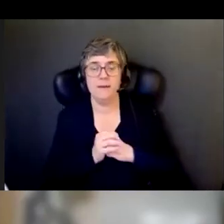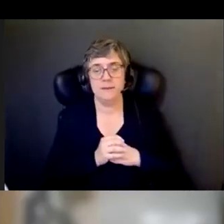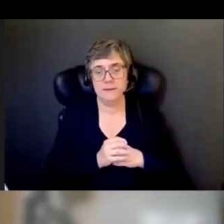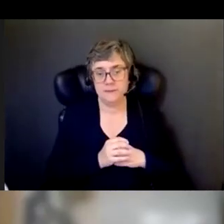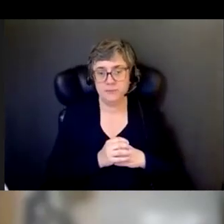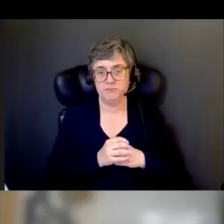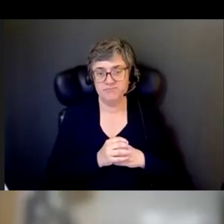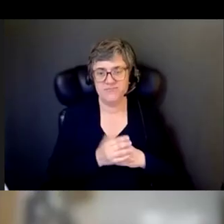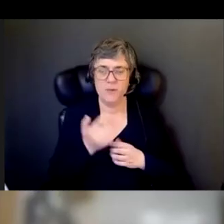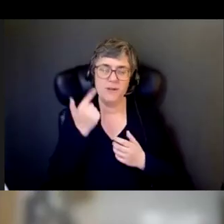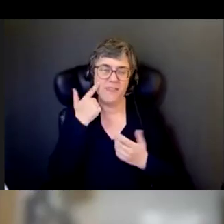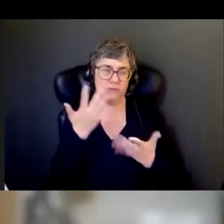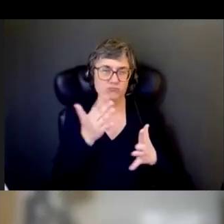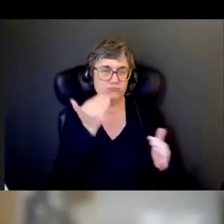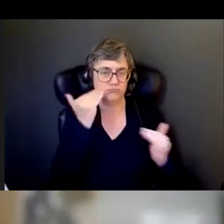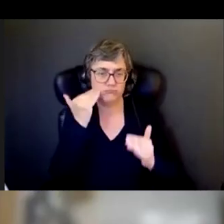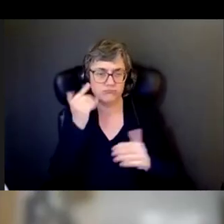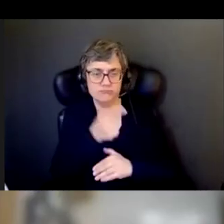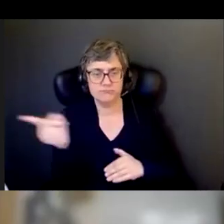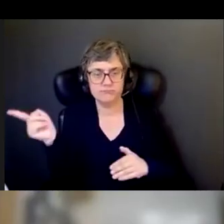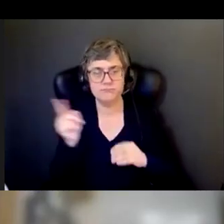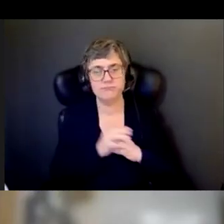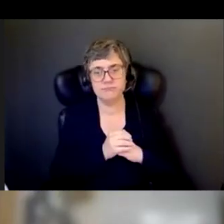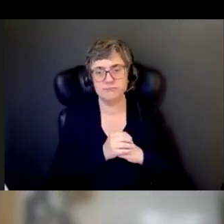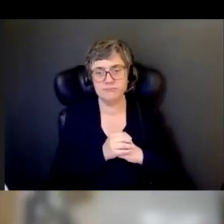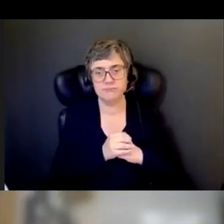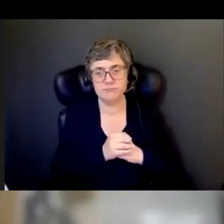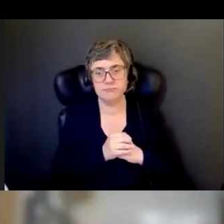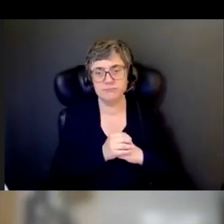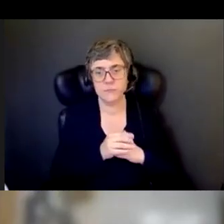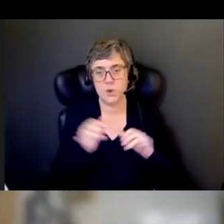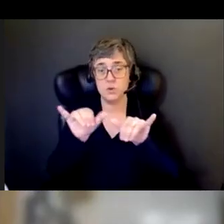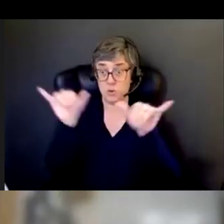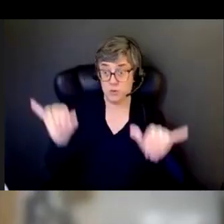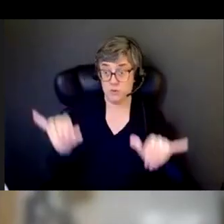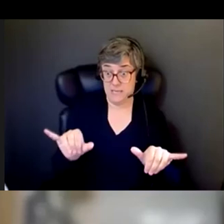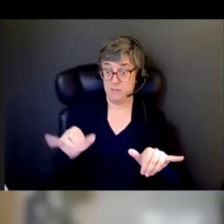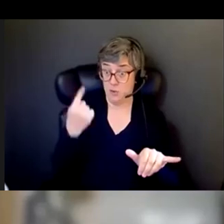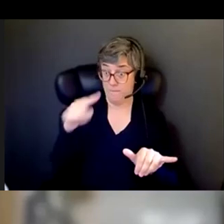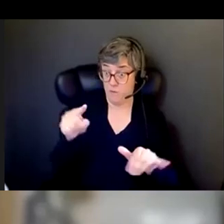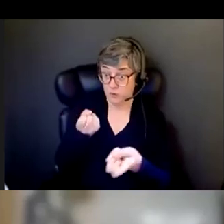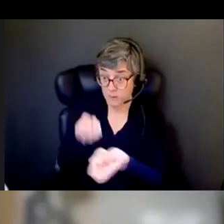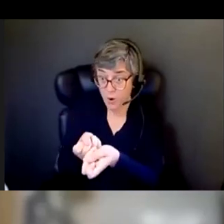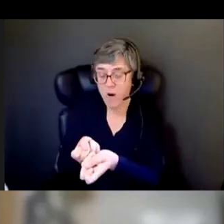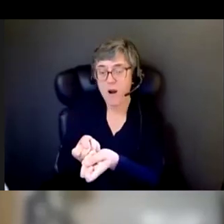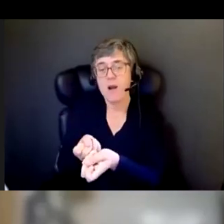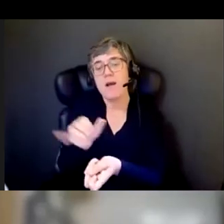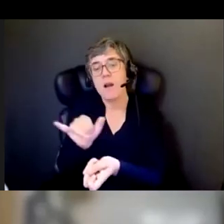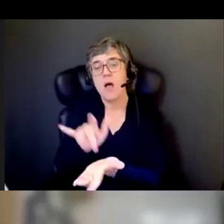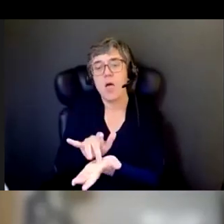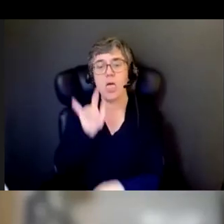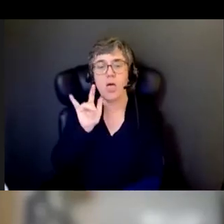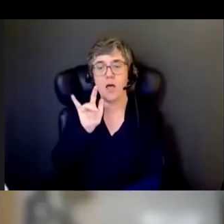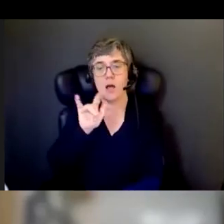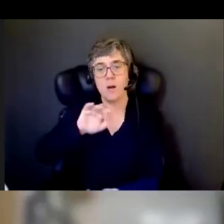meant to support people can also be used to control them. What makes this complex is in part the life course